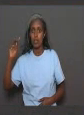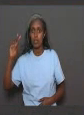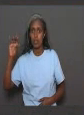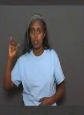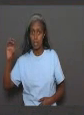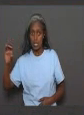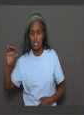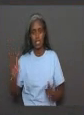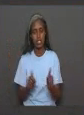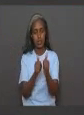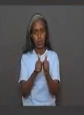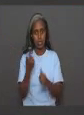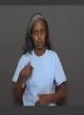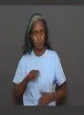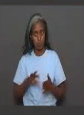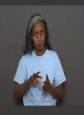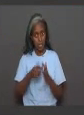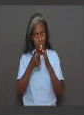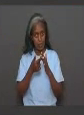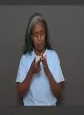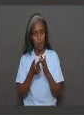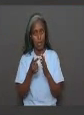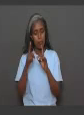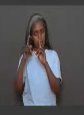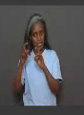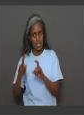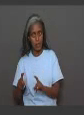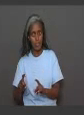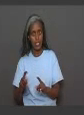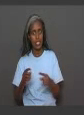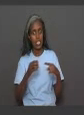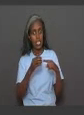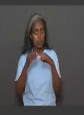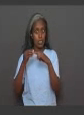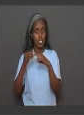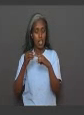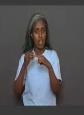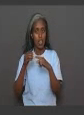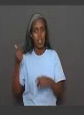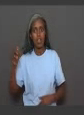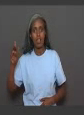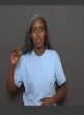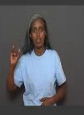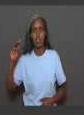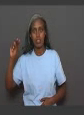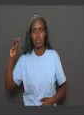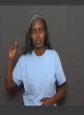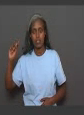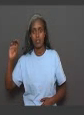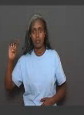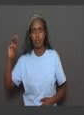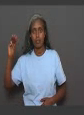We begin by examining a special arithmetic sequence.